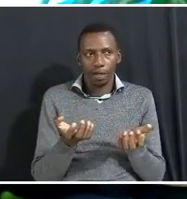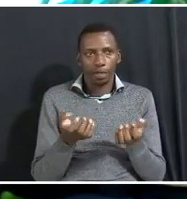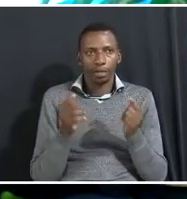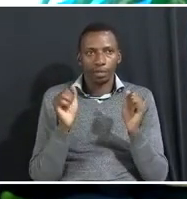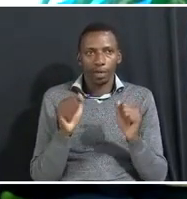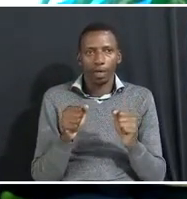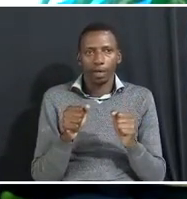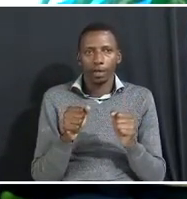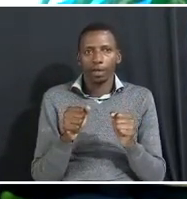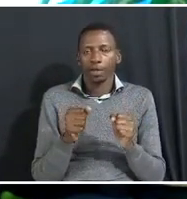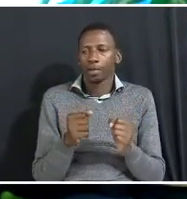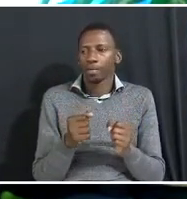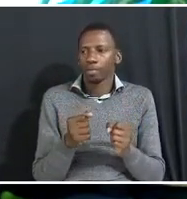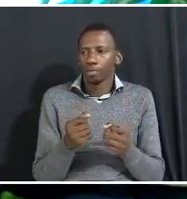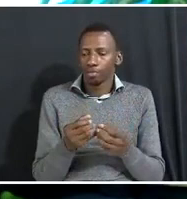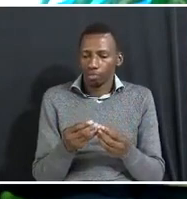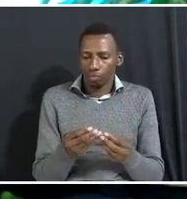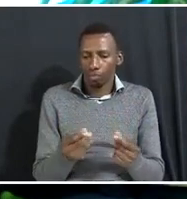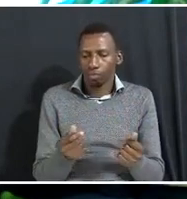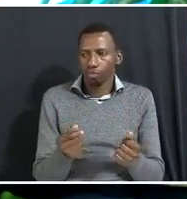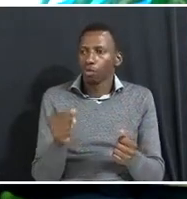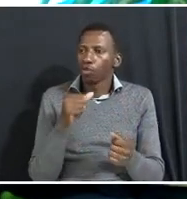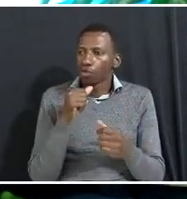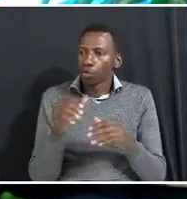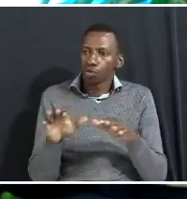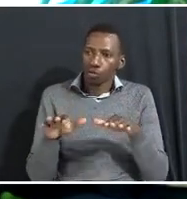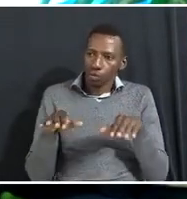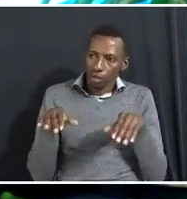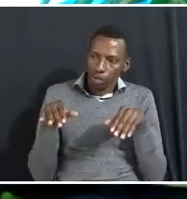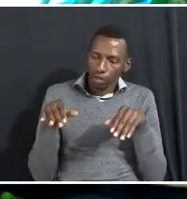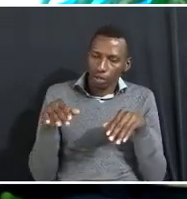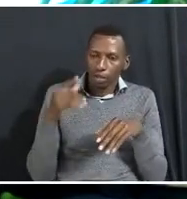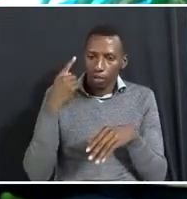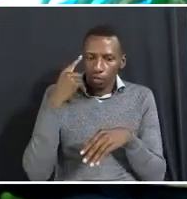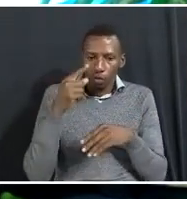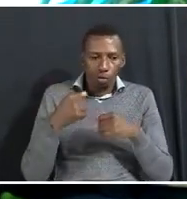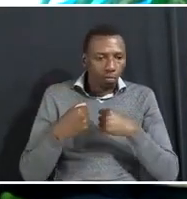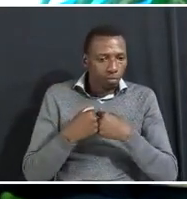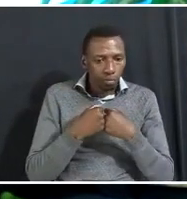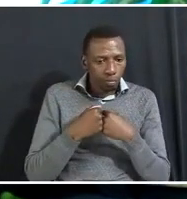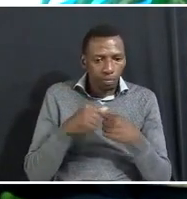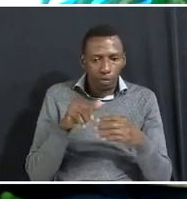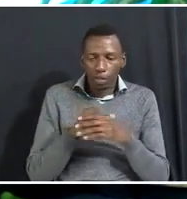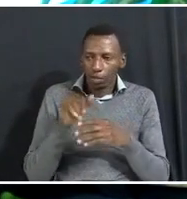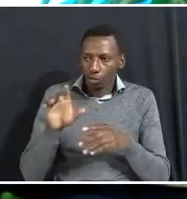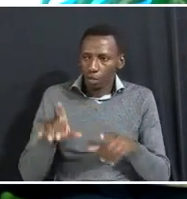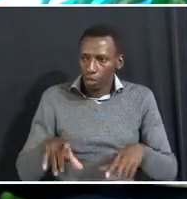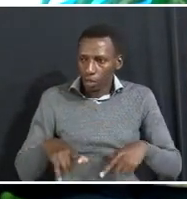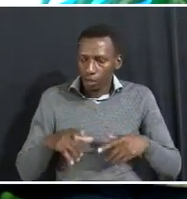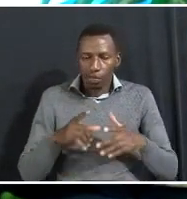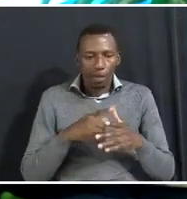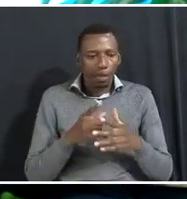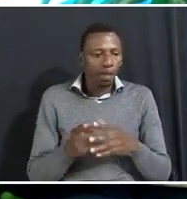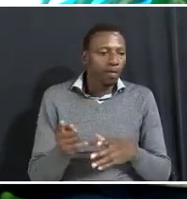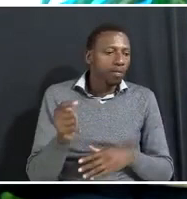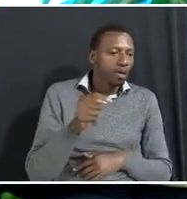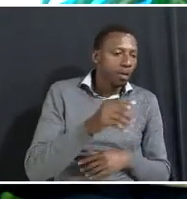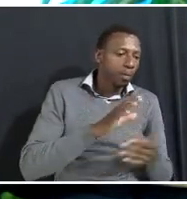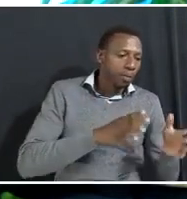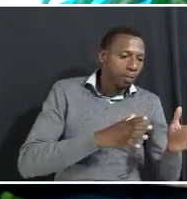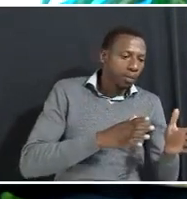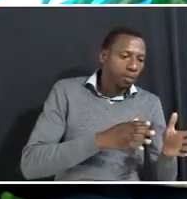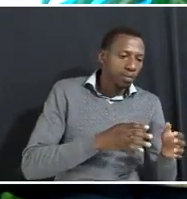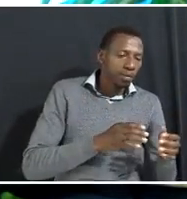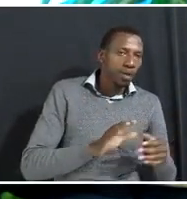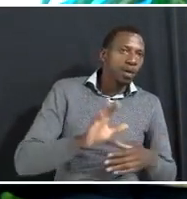addressed adequately. Do not wait for a challenge in your life so that you come and raise